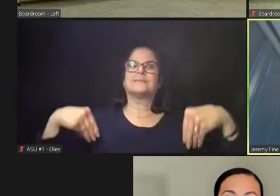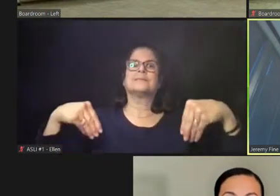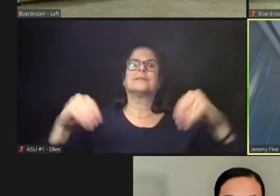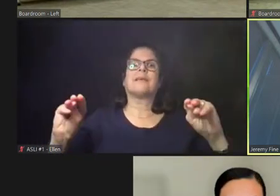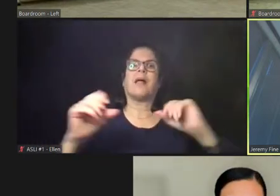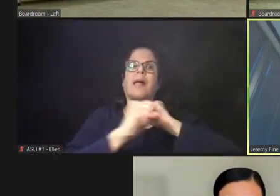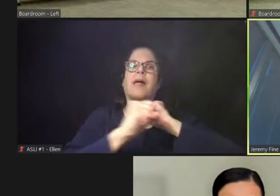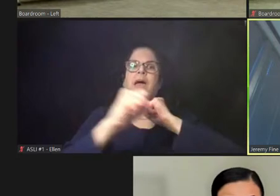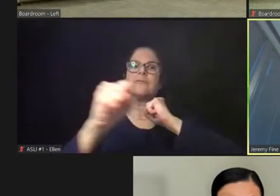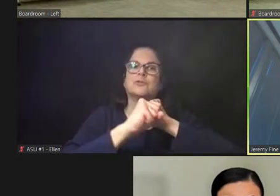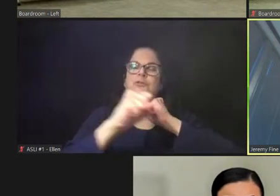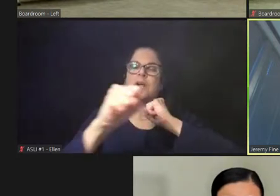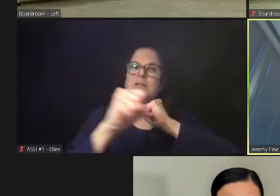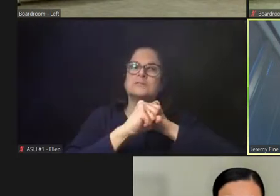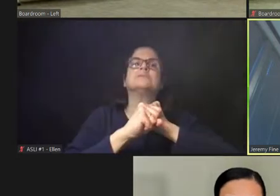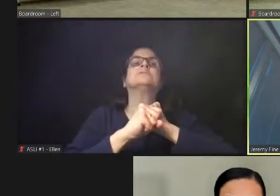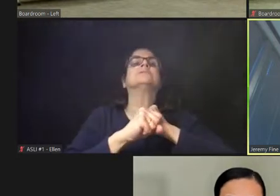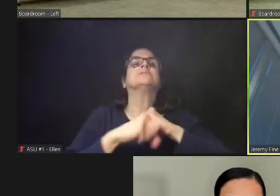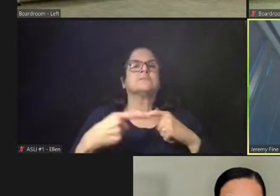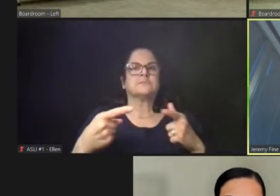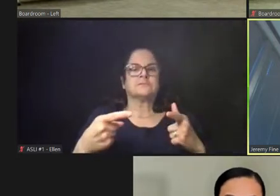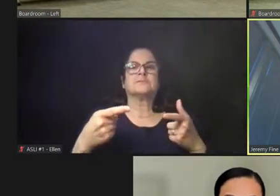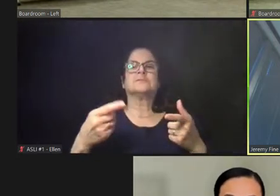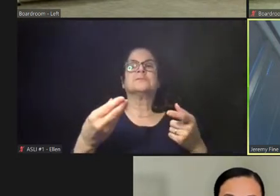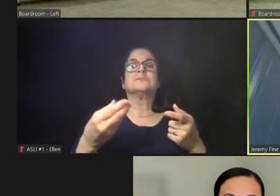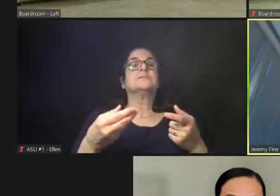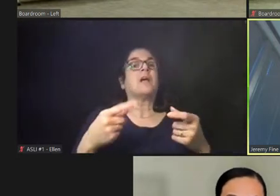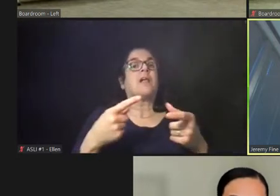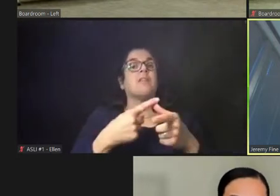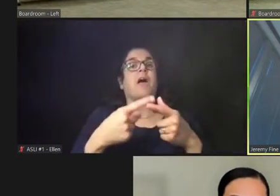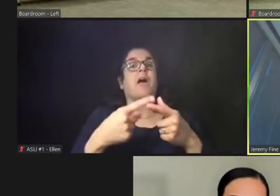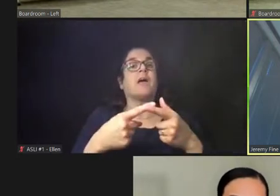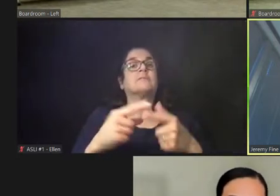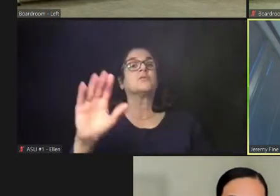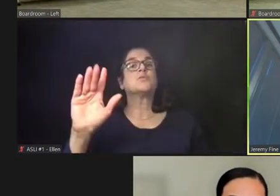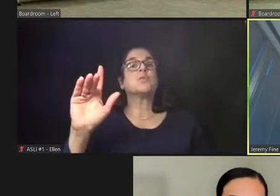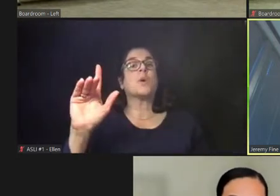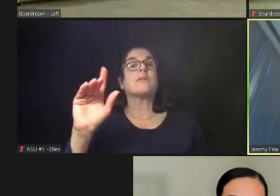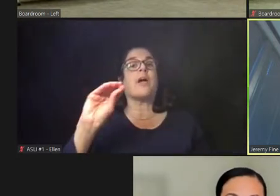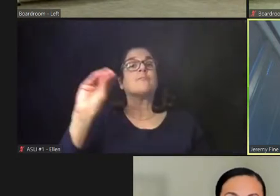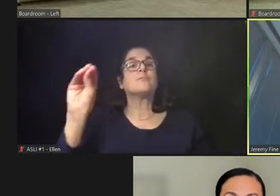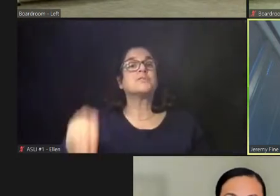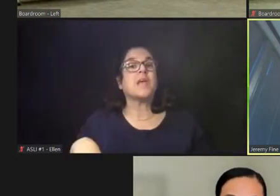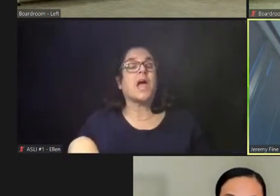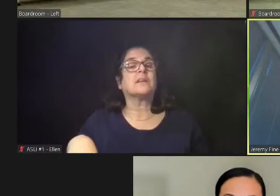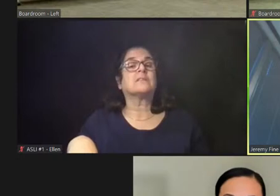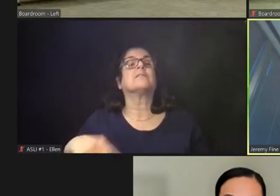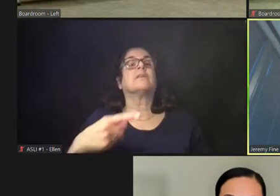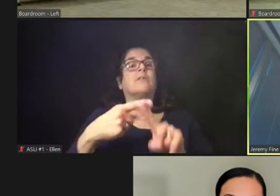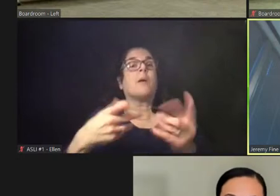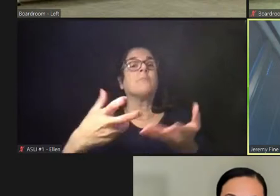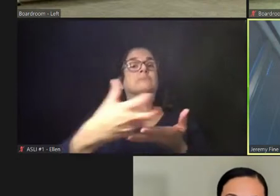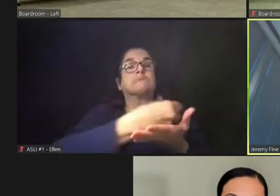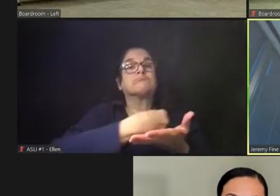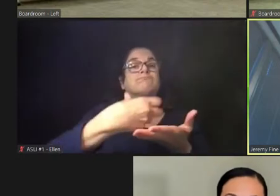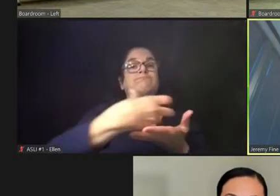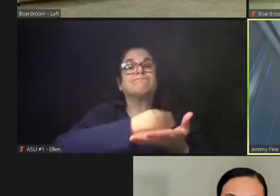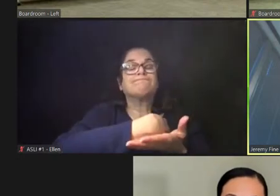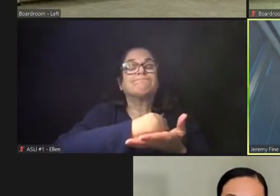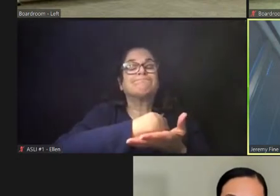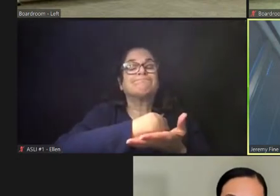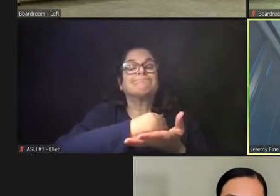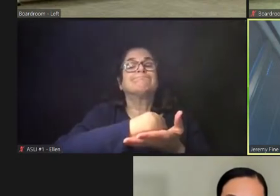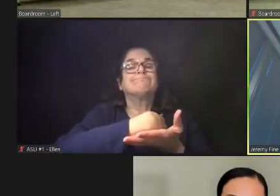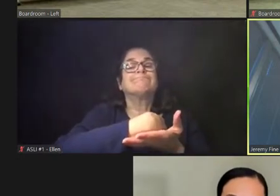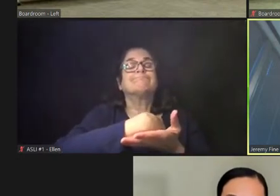on these kiosks and provide CTA with 20% of the advertising revenues from the kiosk, in addition to the